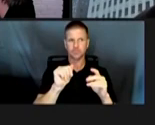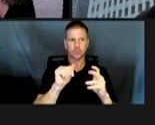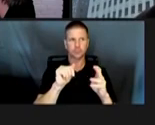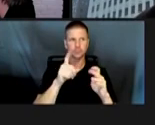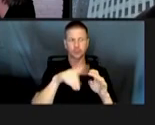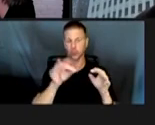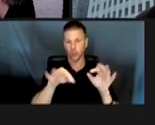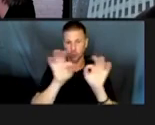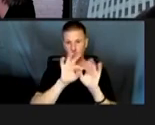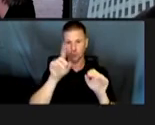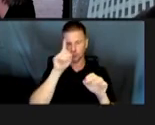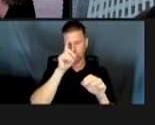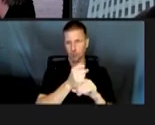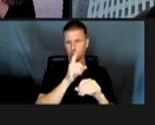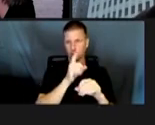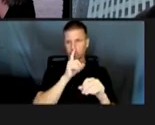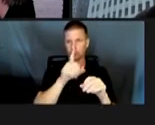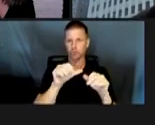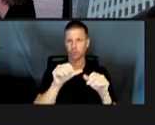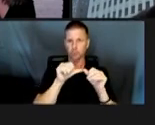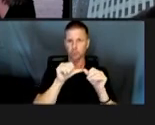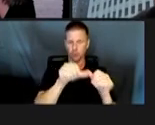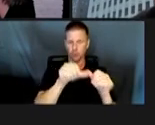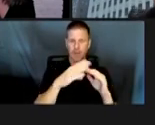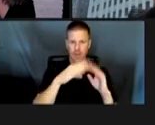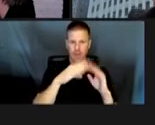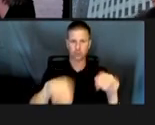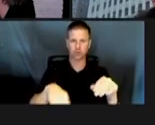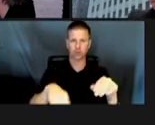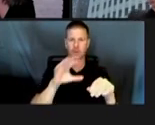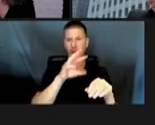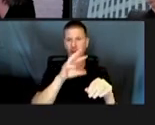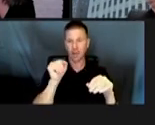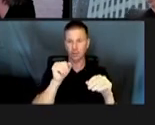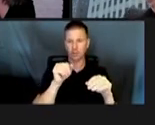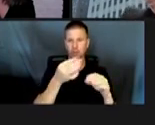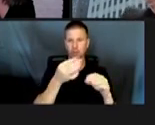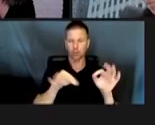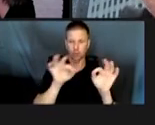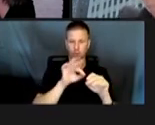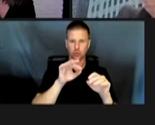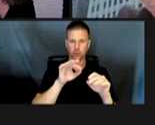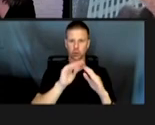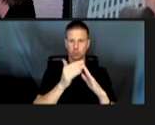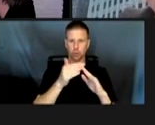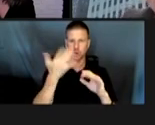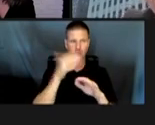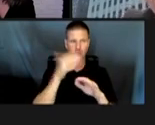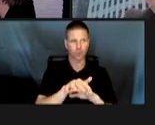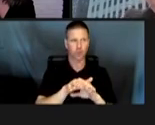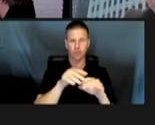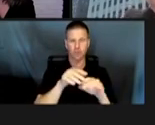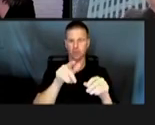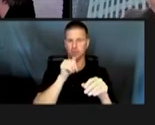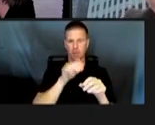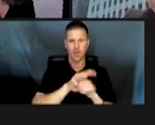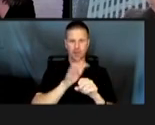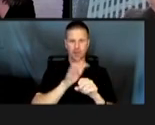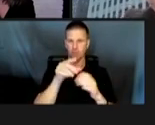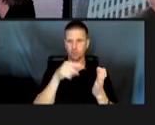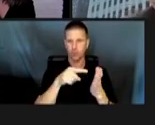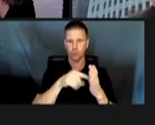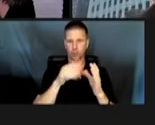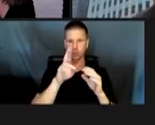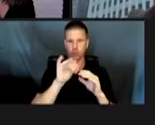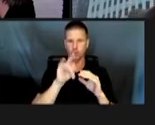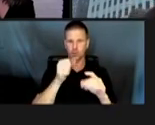critical for ensuring permanent housing and, crucially, community integration. There's not enough affordable units themselves